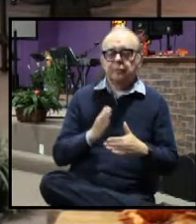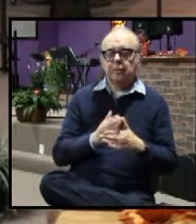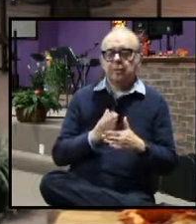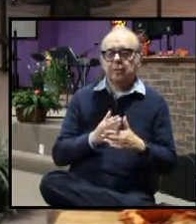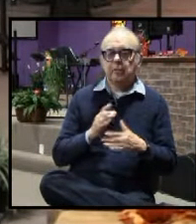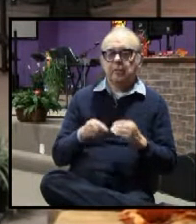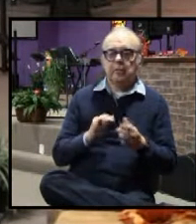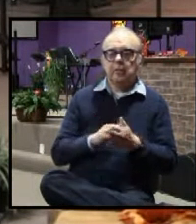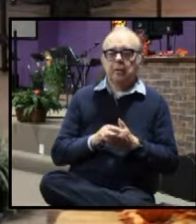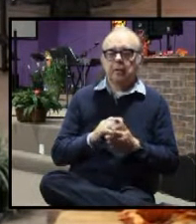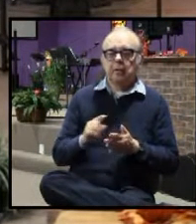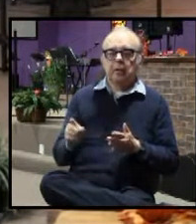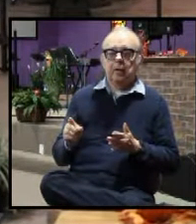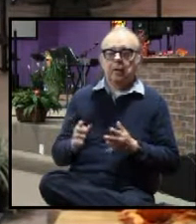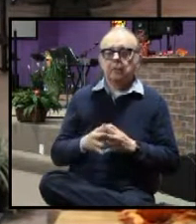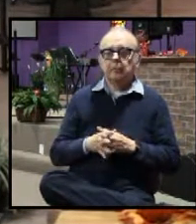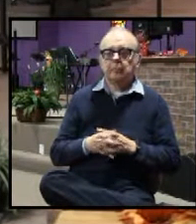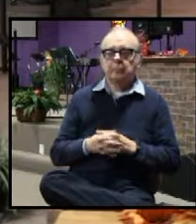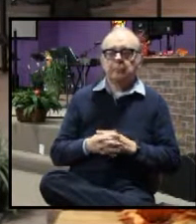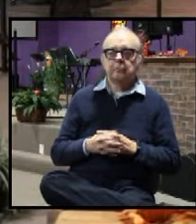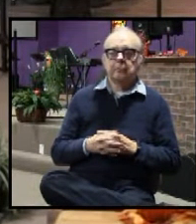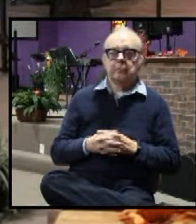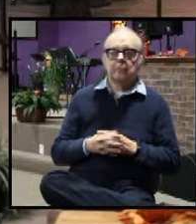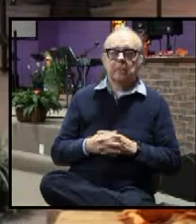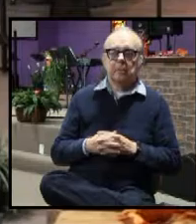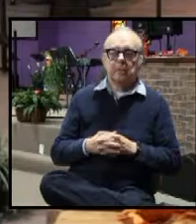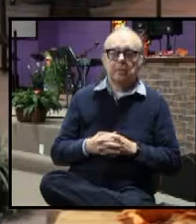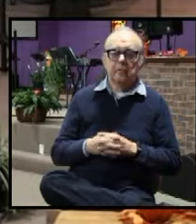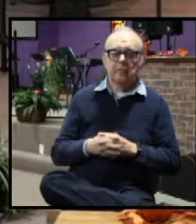will share about them.